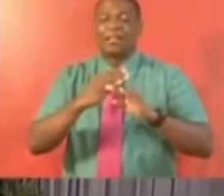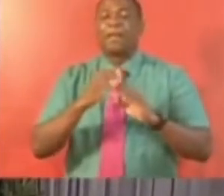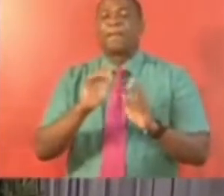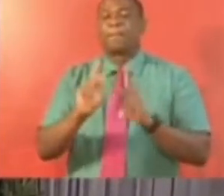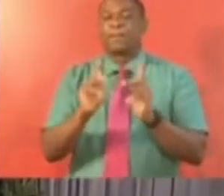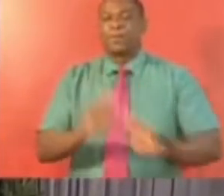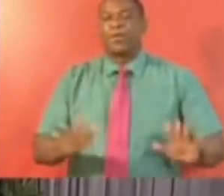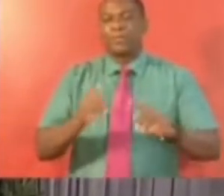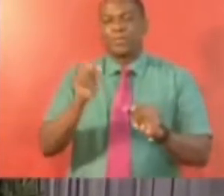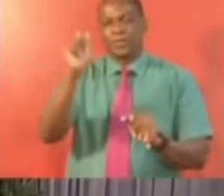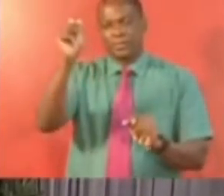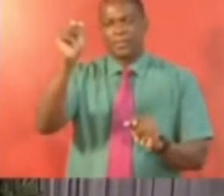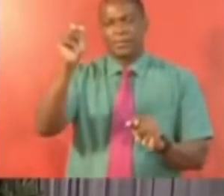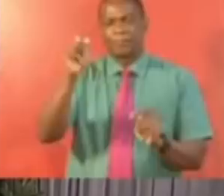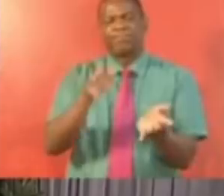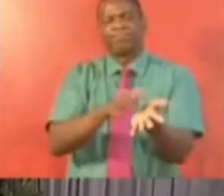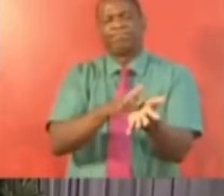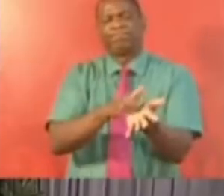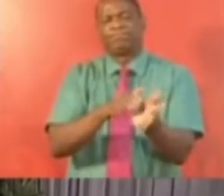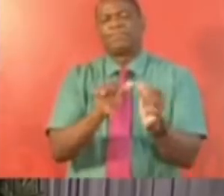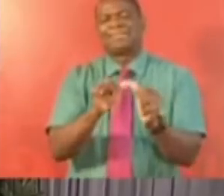Young. And now TV6.